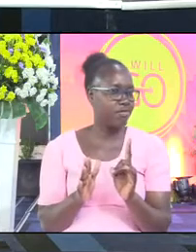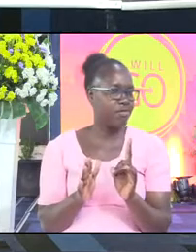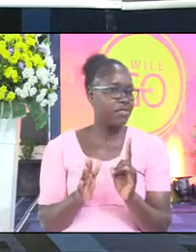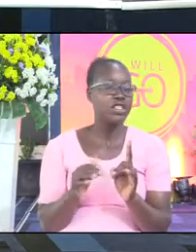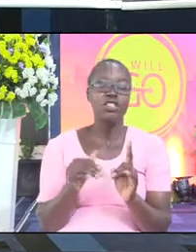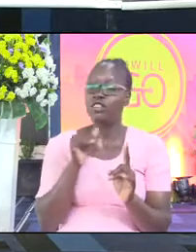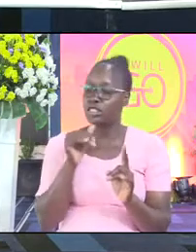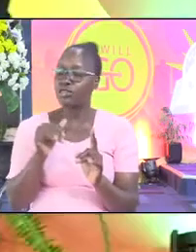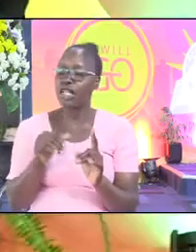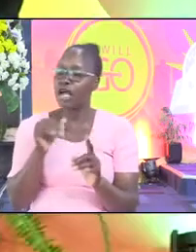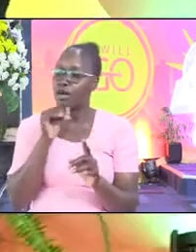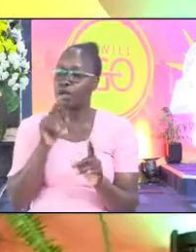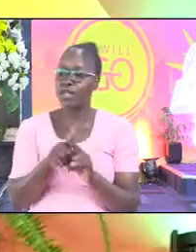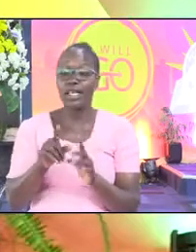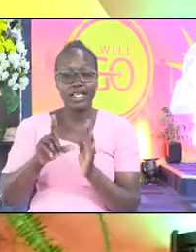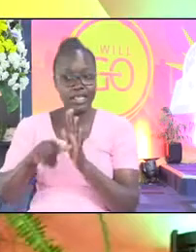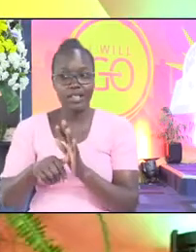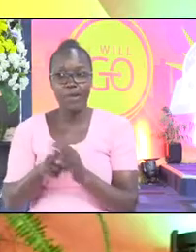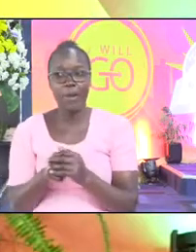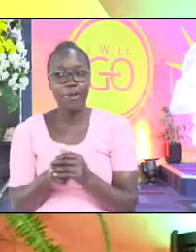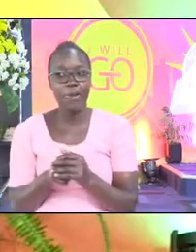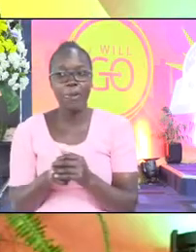We'll deal with that later.